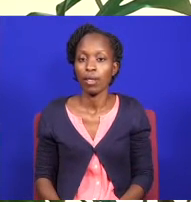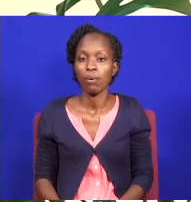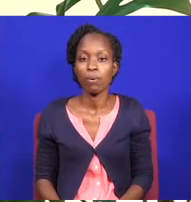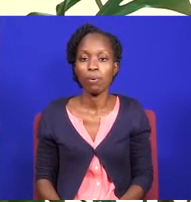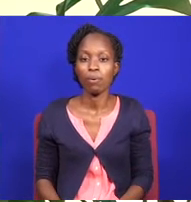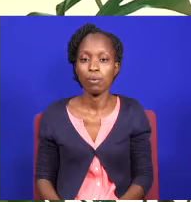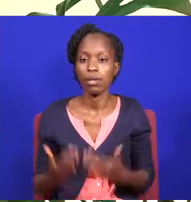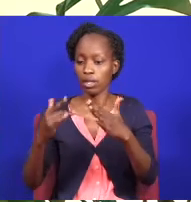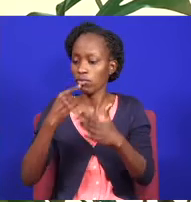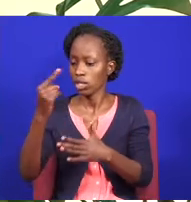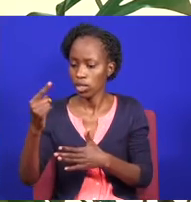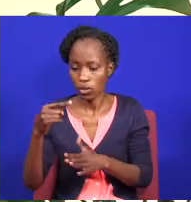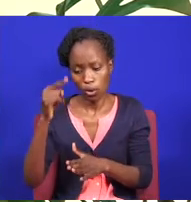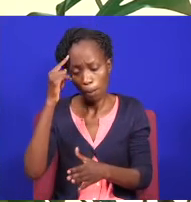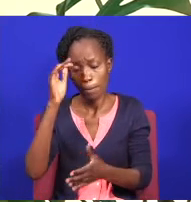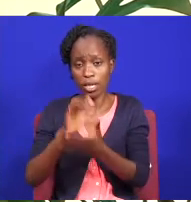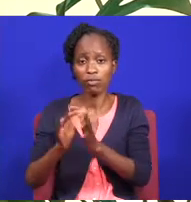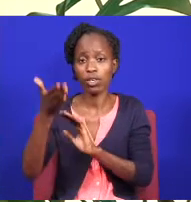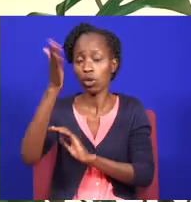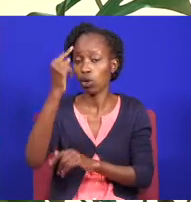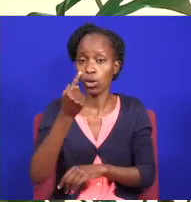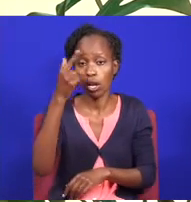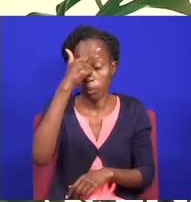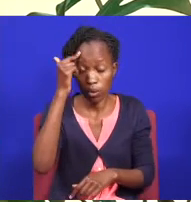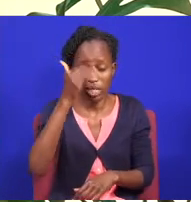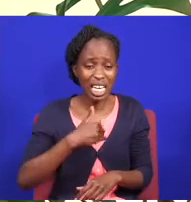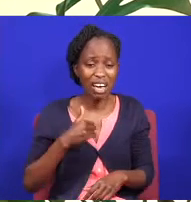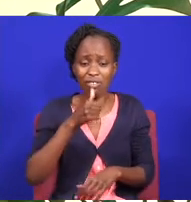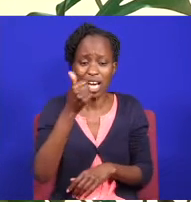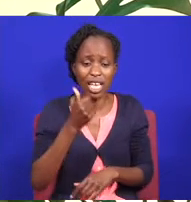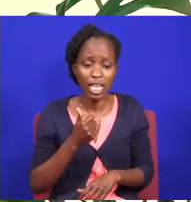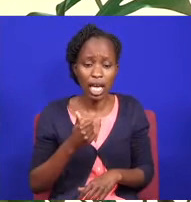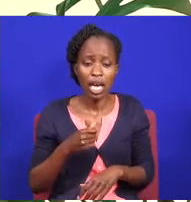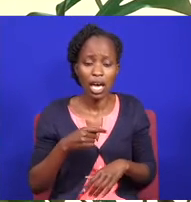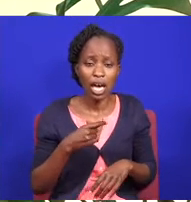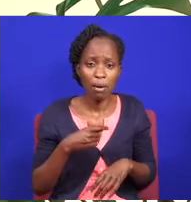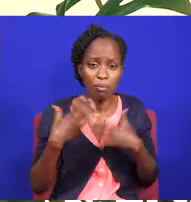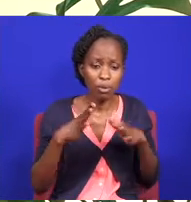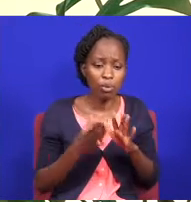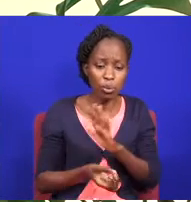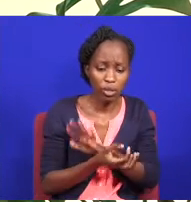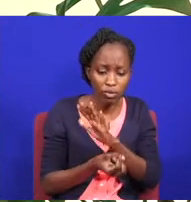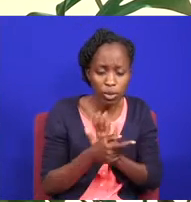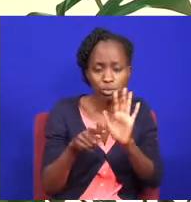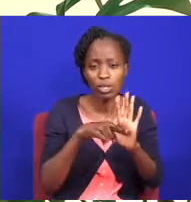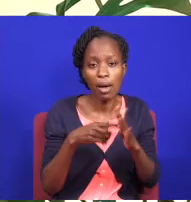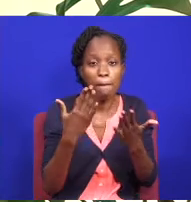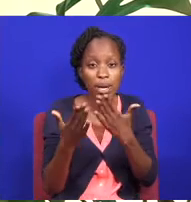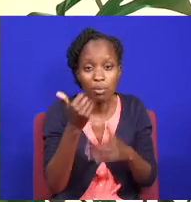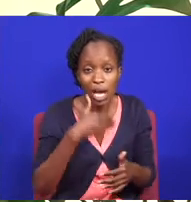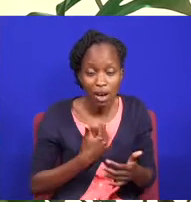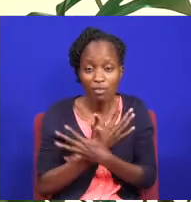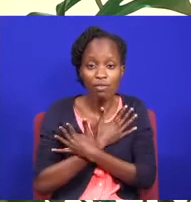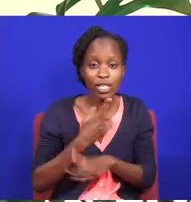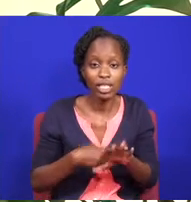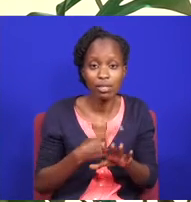else. Because there are voices that we hear from the people we work around. Guys, maybe you have friends. And when you tell them you